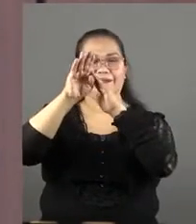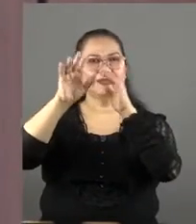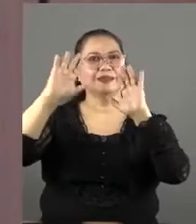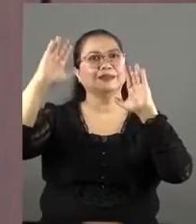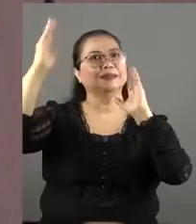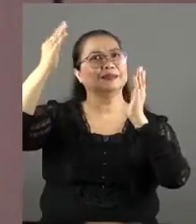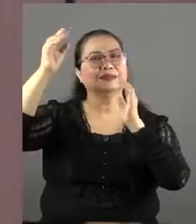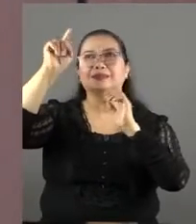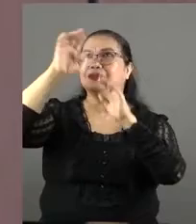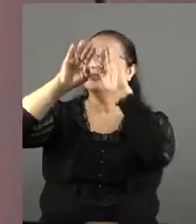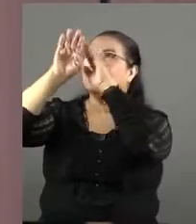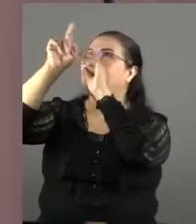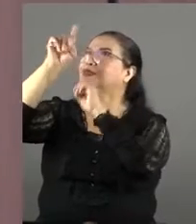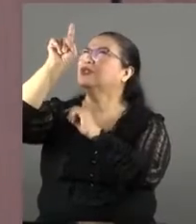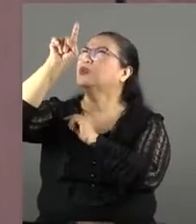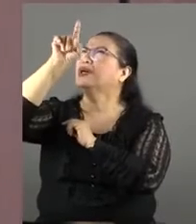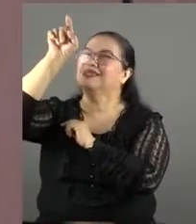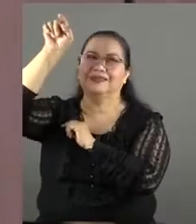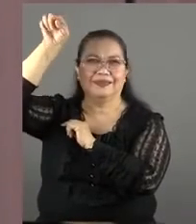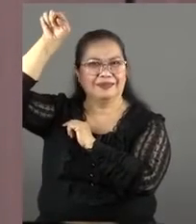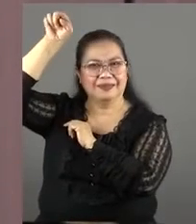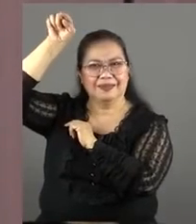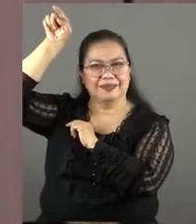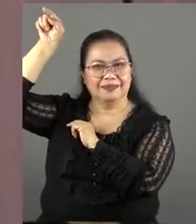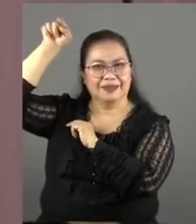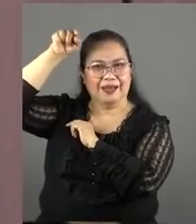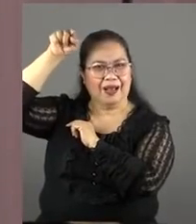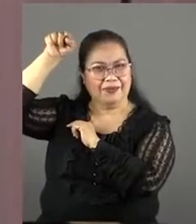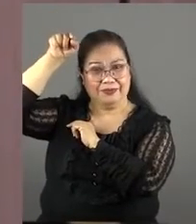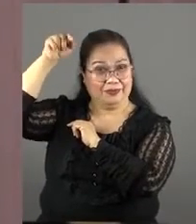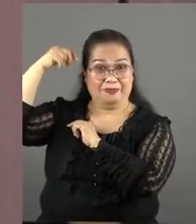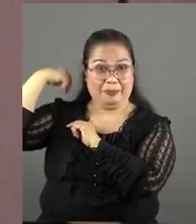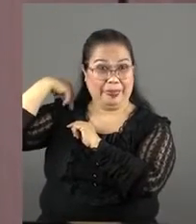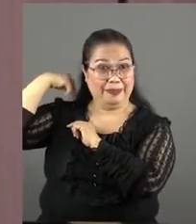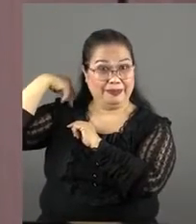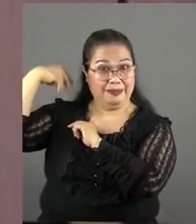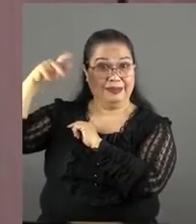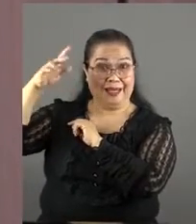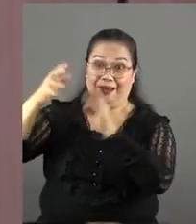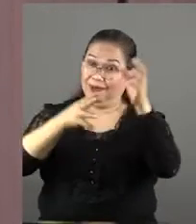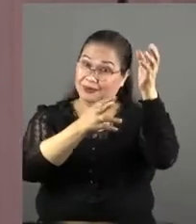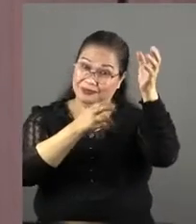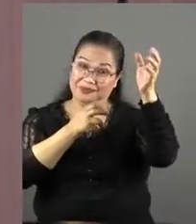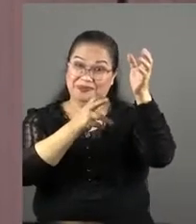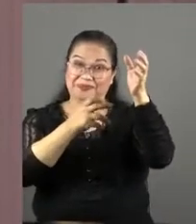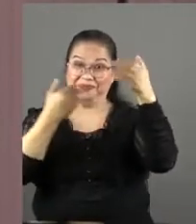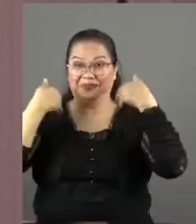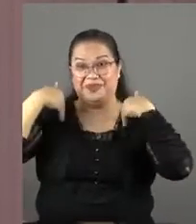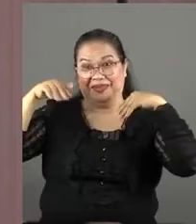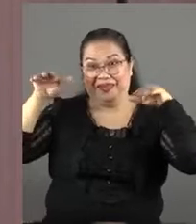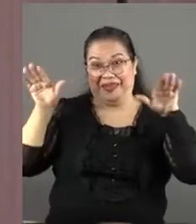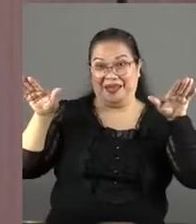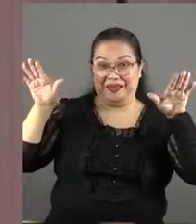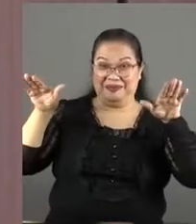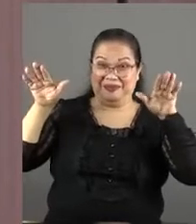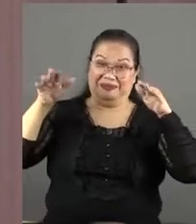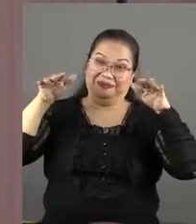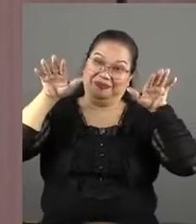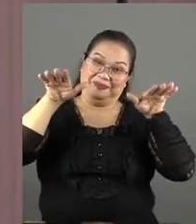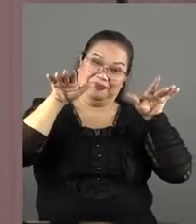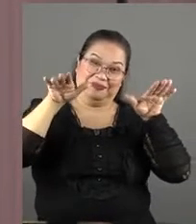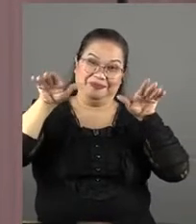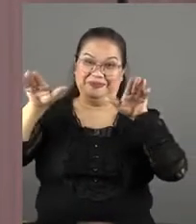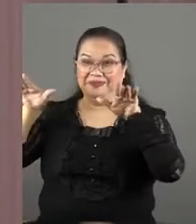I wonder what heaven contains? Are they all there playing harps and having wings and flying